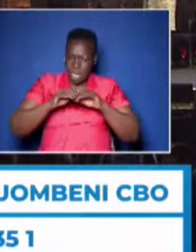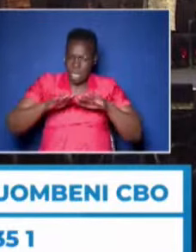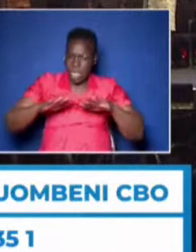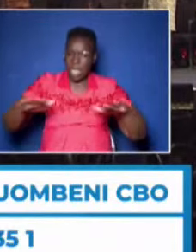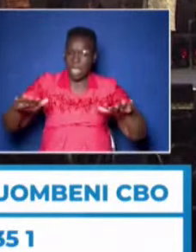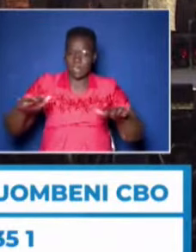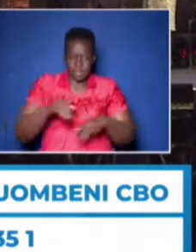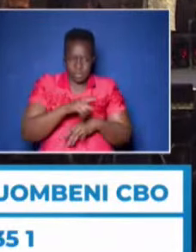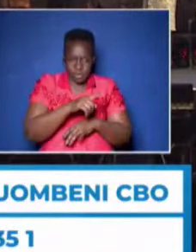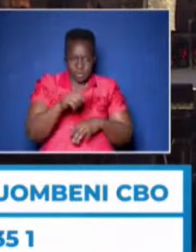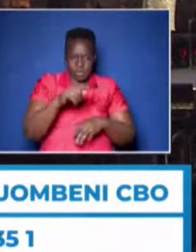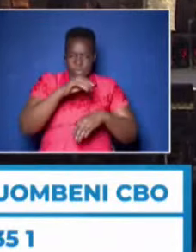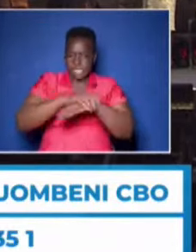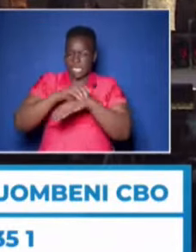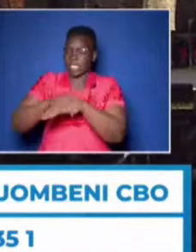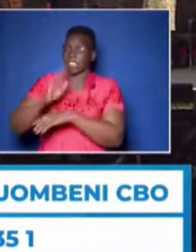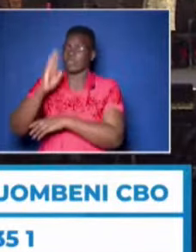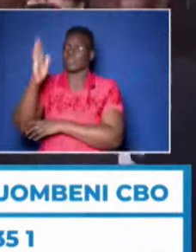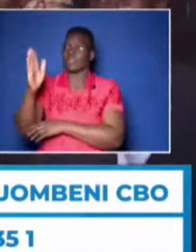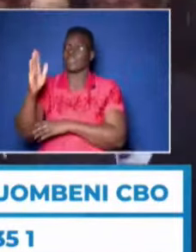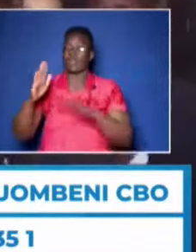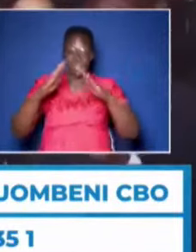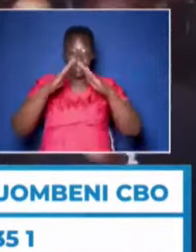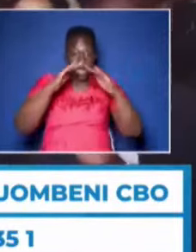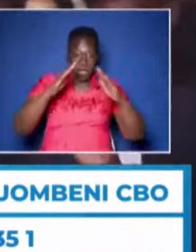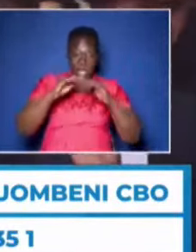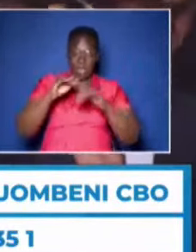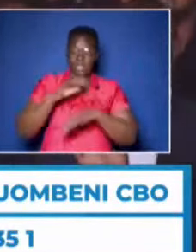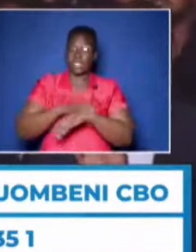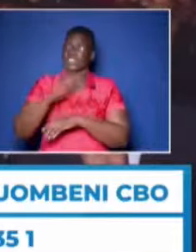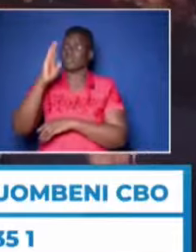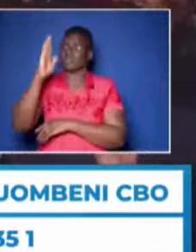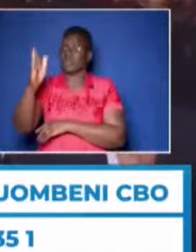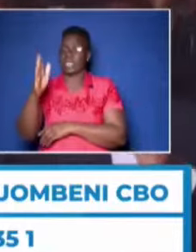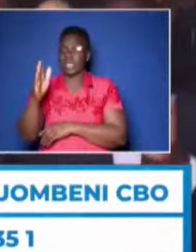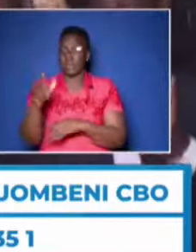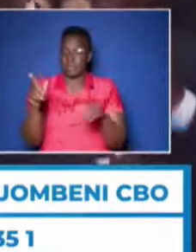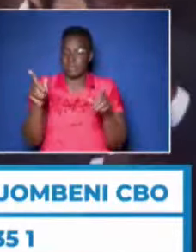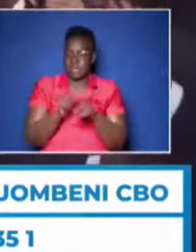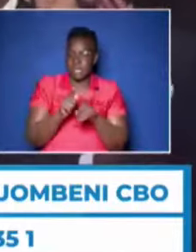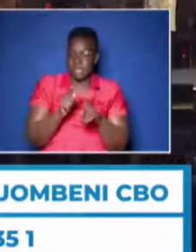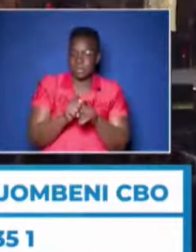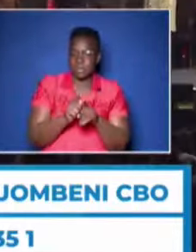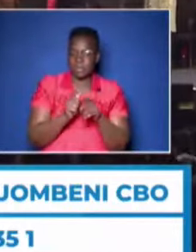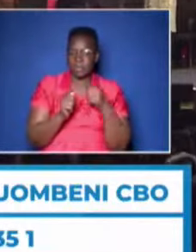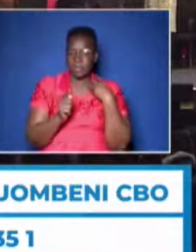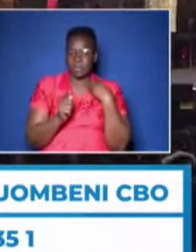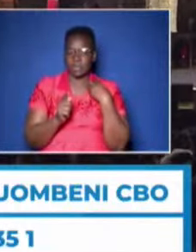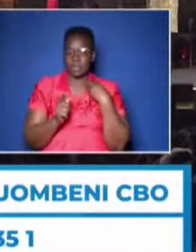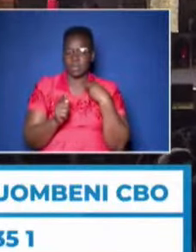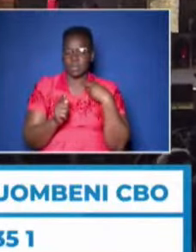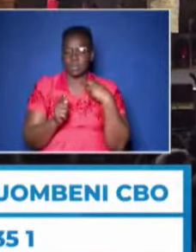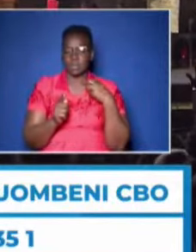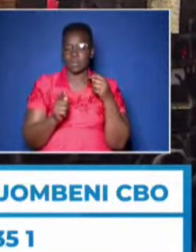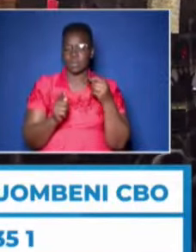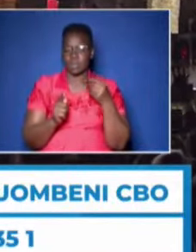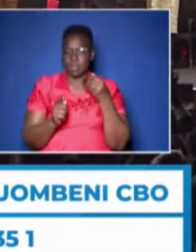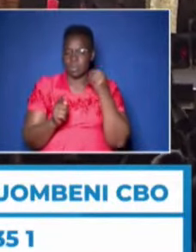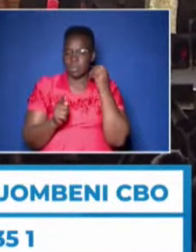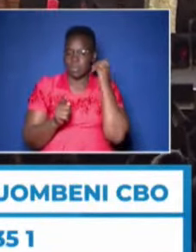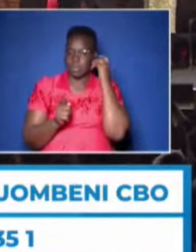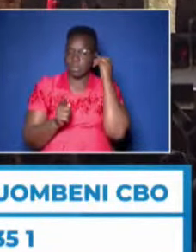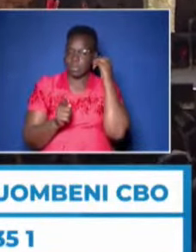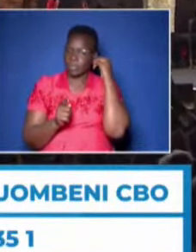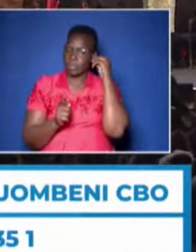land houses and land with persecution God will give